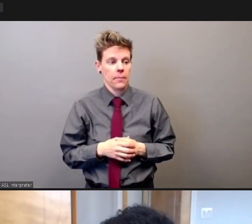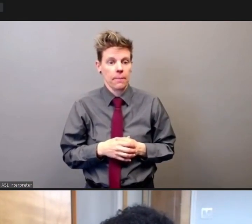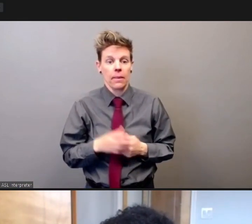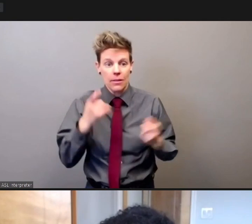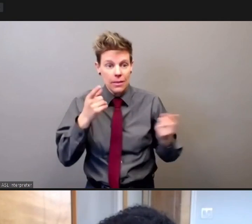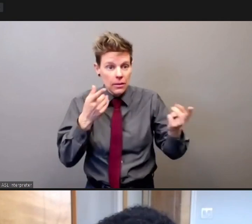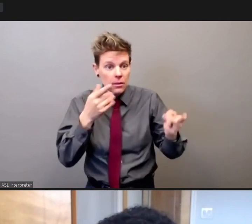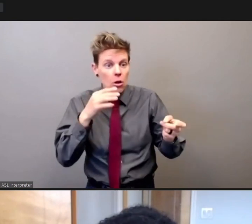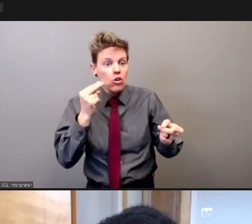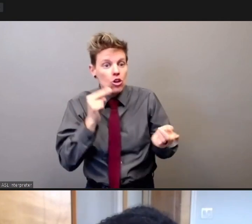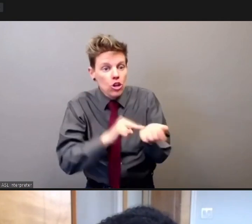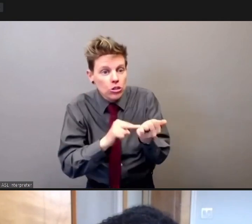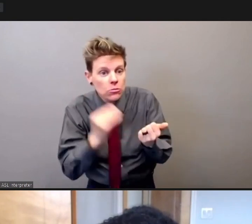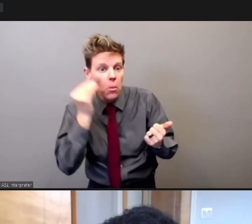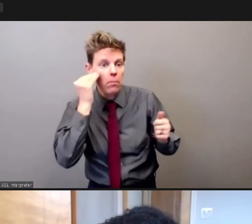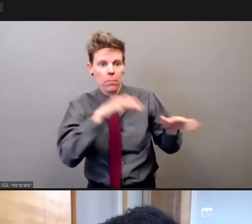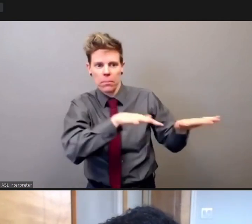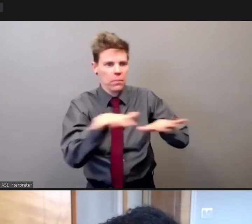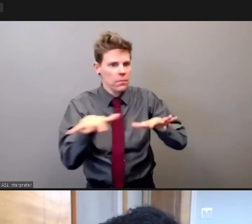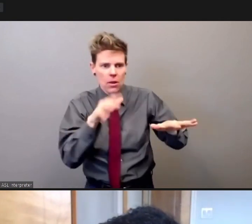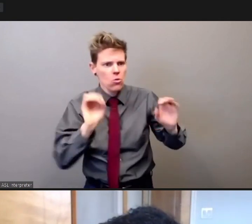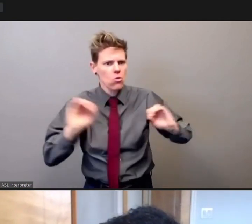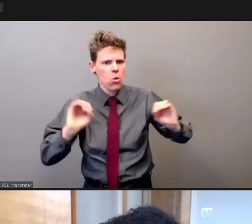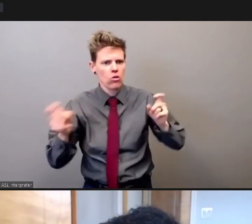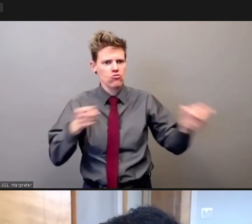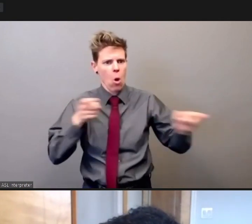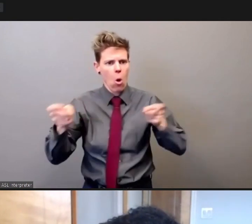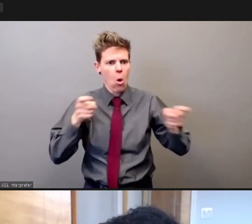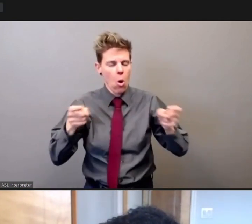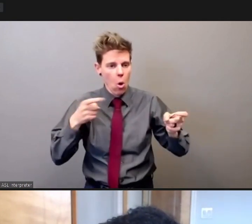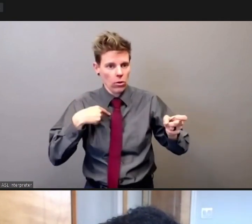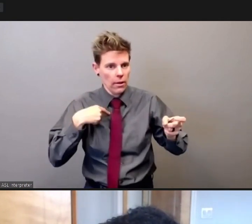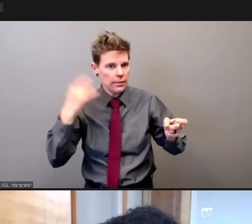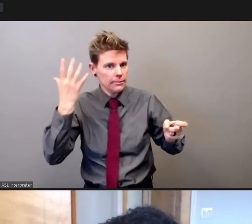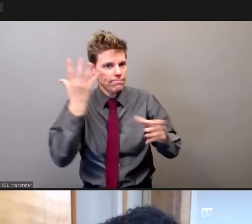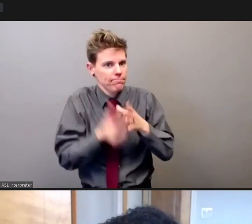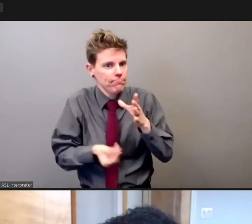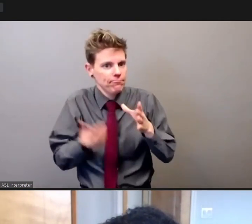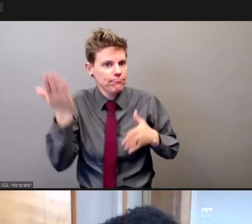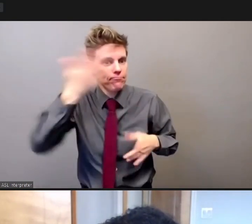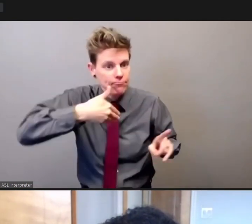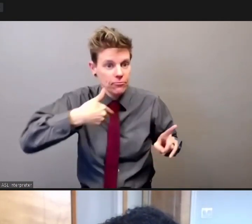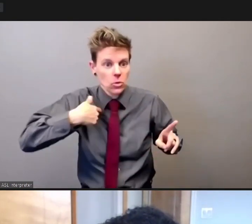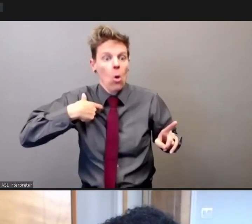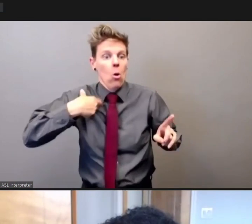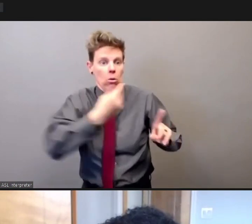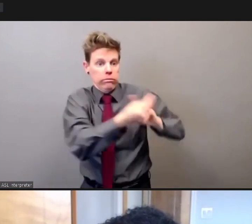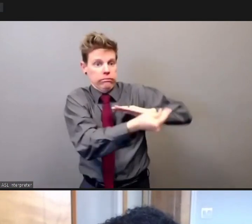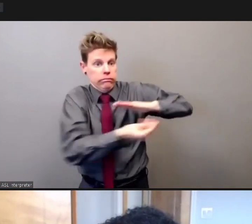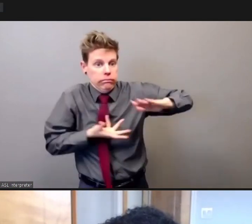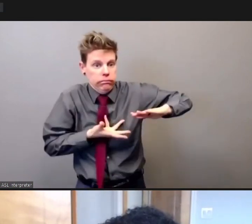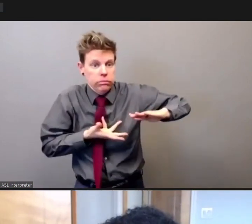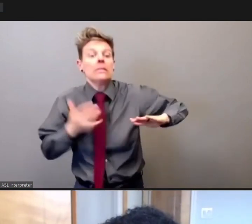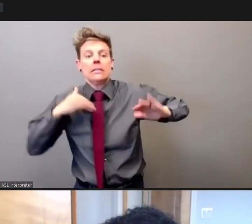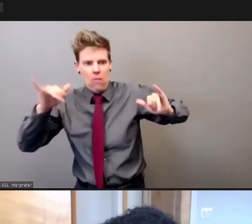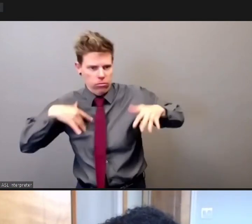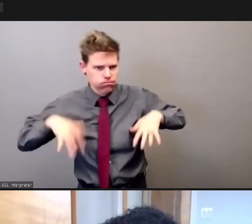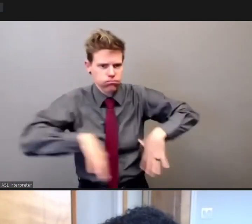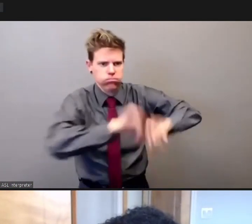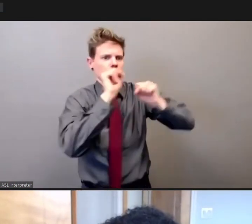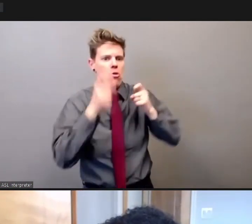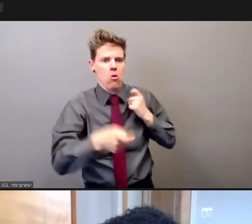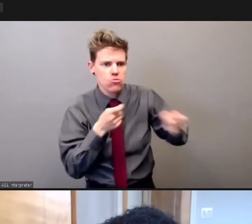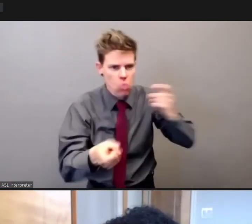go to Dr. Collins about how she envisions how we might do more of that. But I also want folks to know, we just need